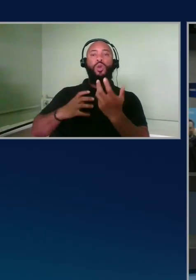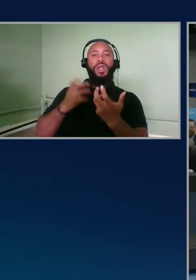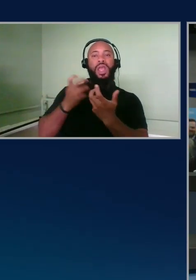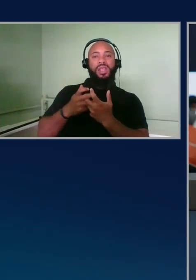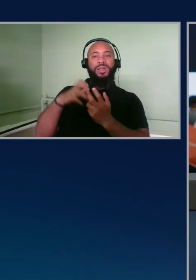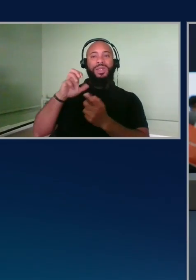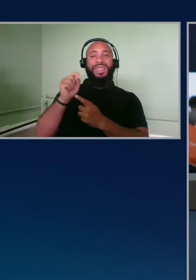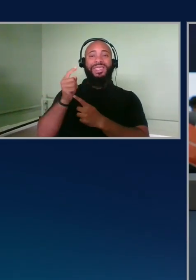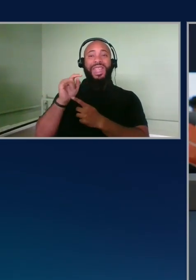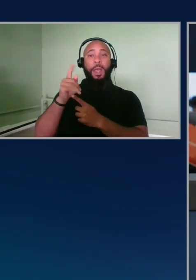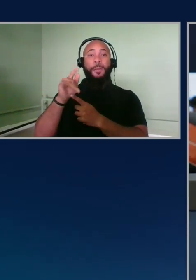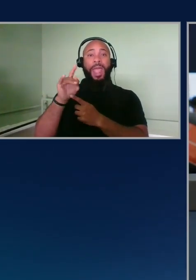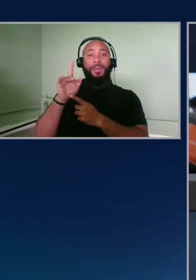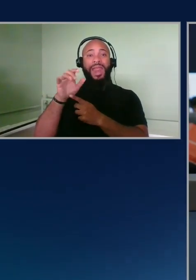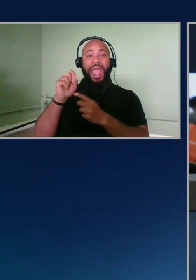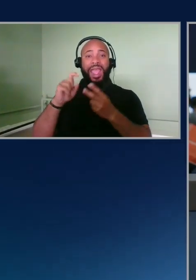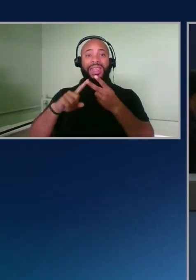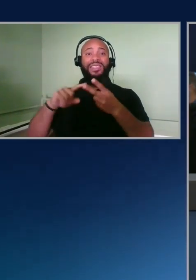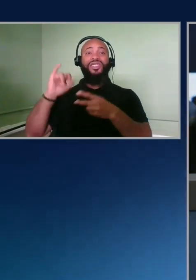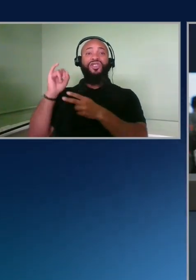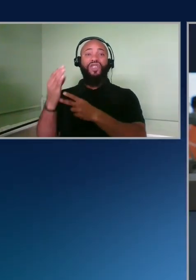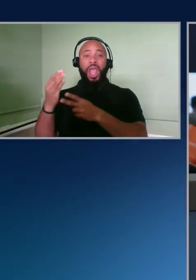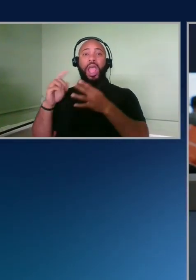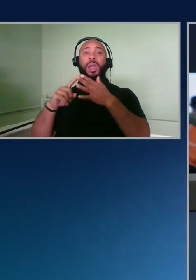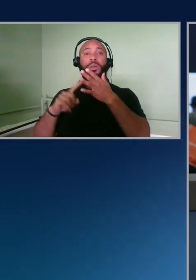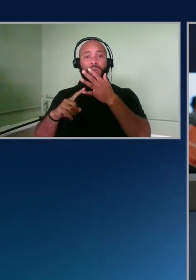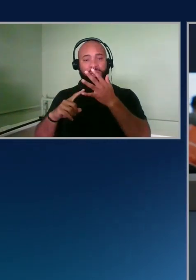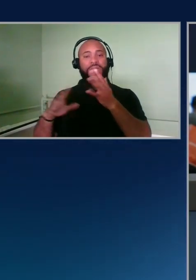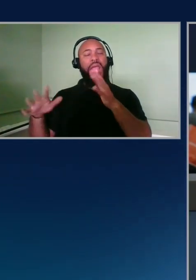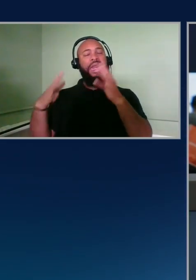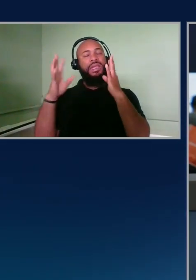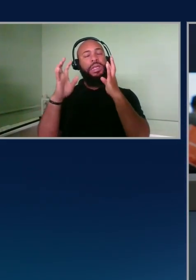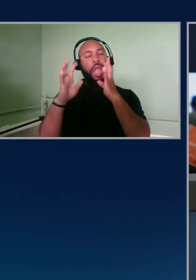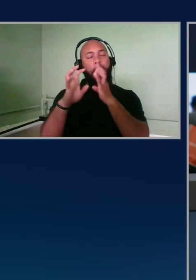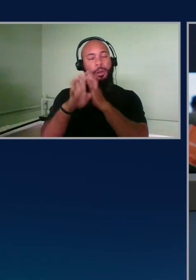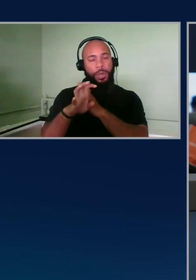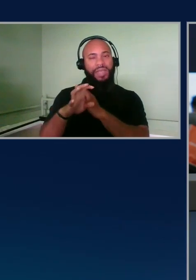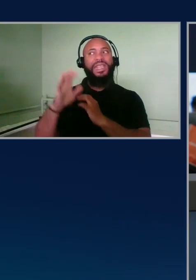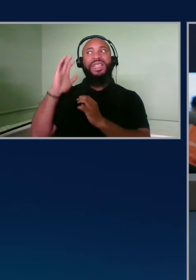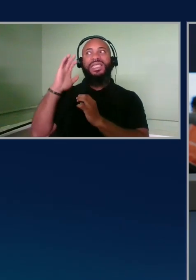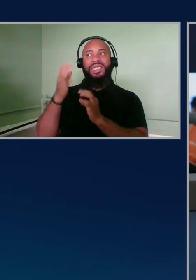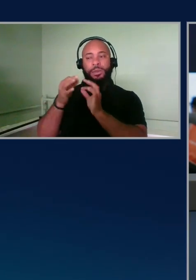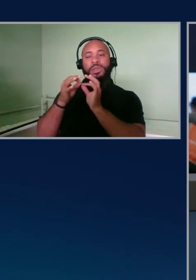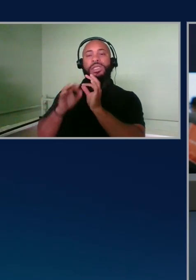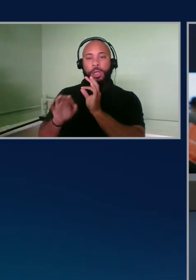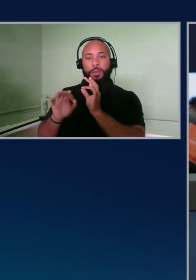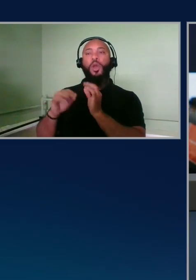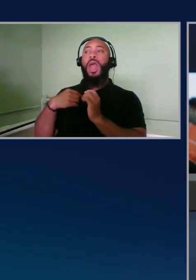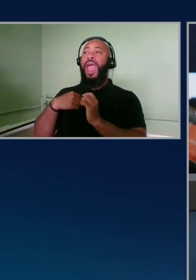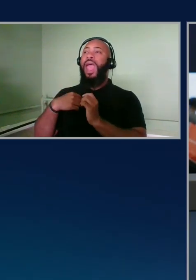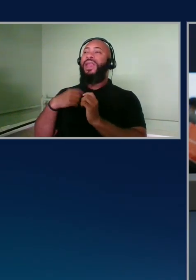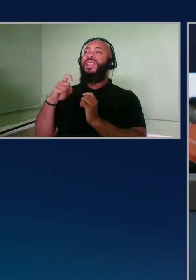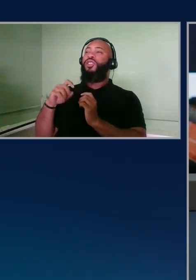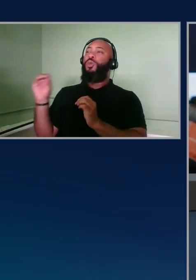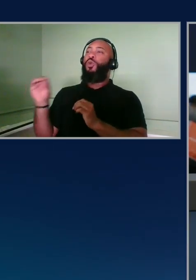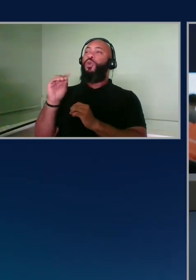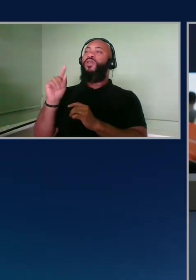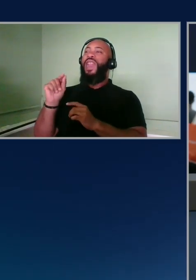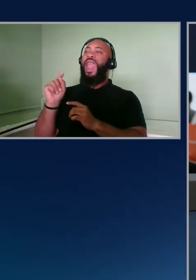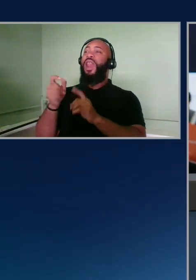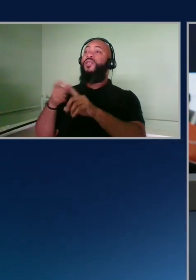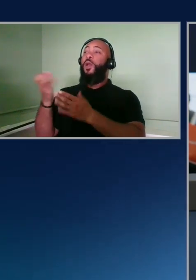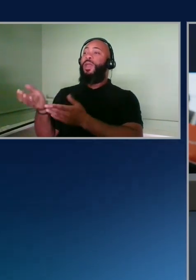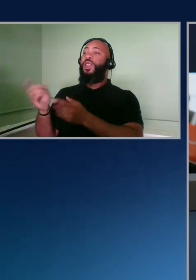gets complex. It does. Simple when you look at the problem. I need to move data from here to here. And then when you get into